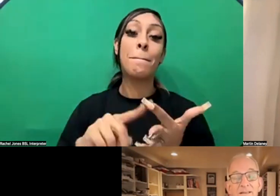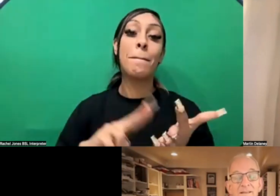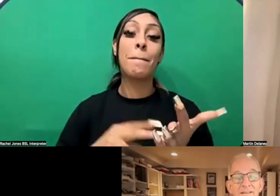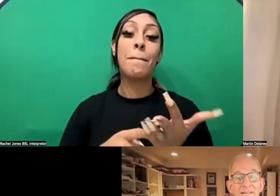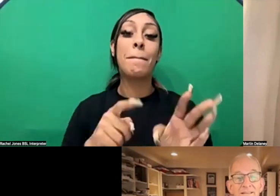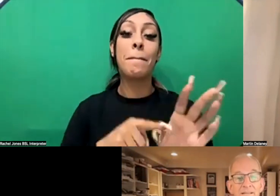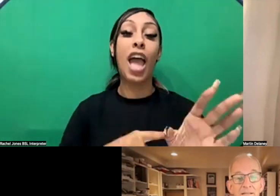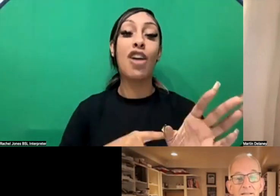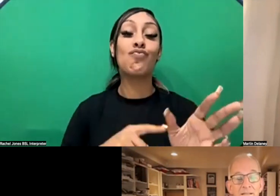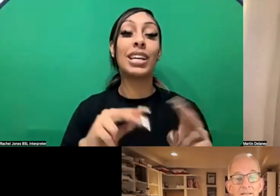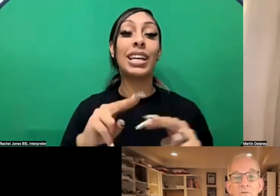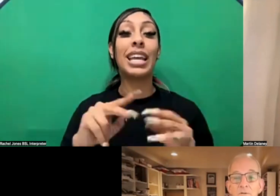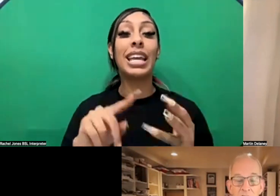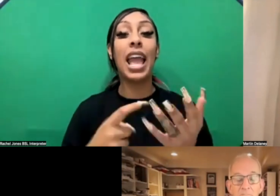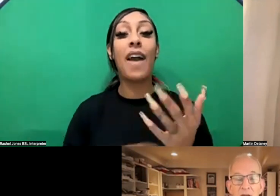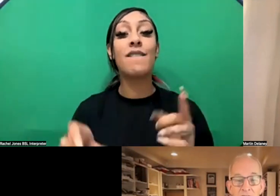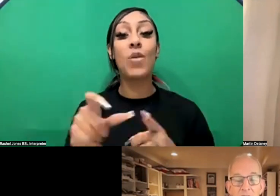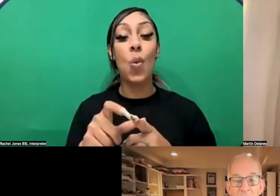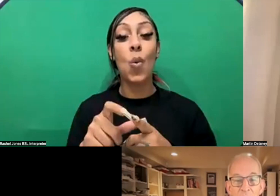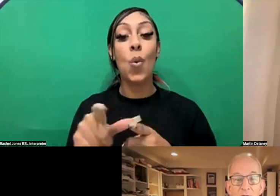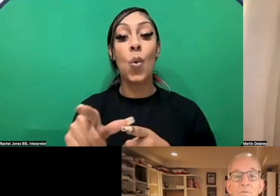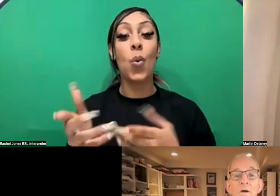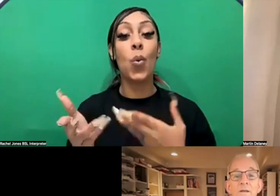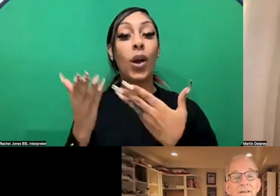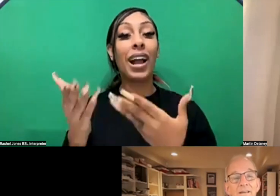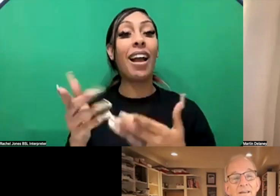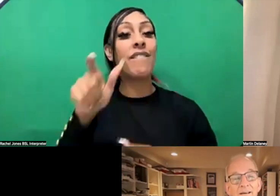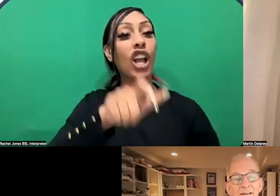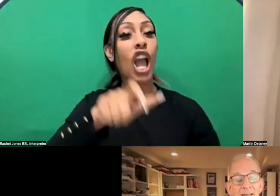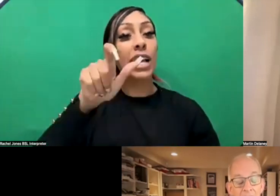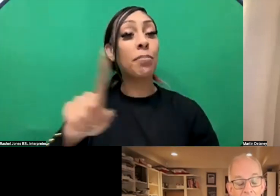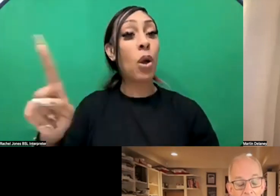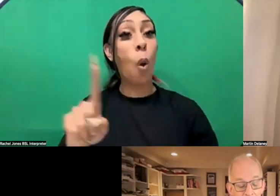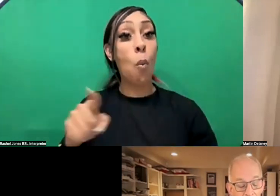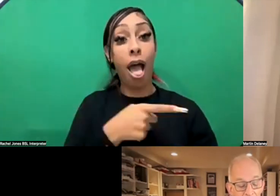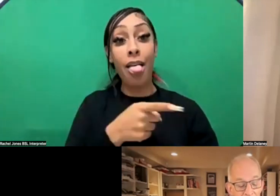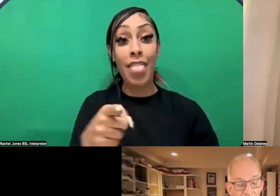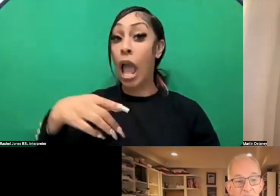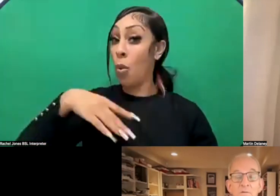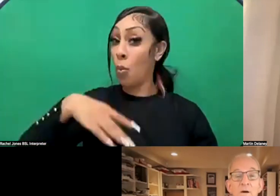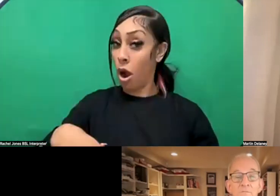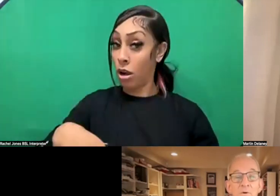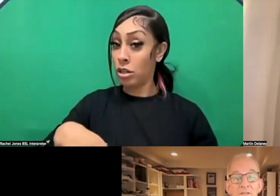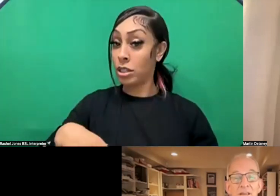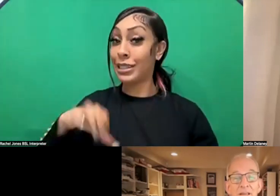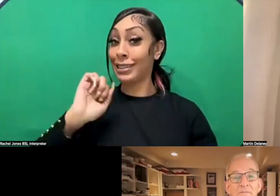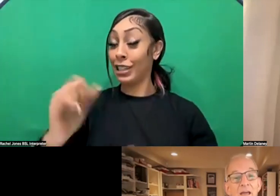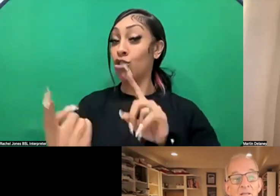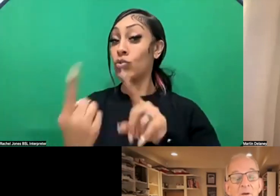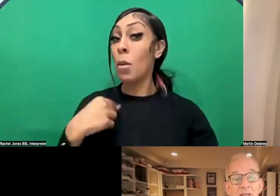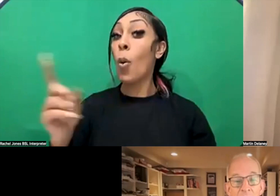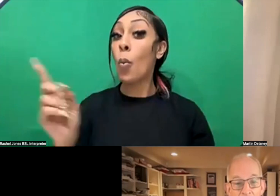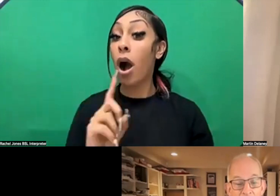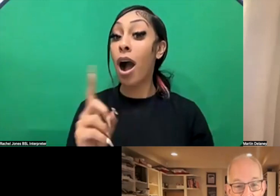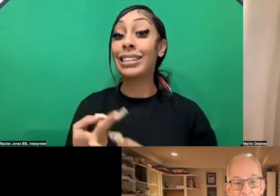asked, do you give customers what they want? And his response was, if I asked